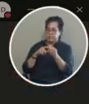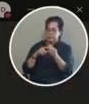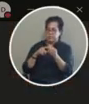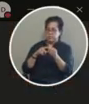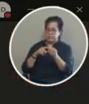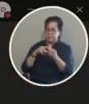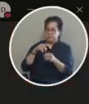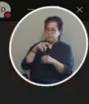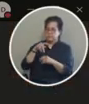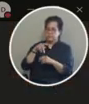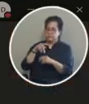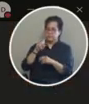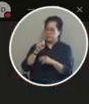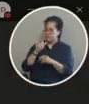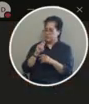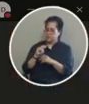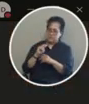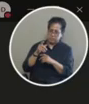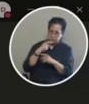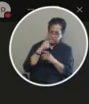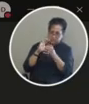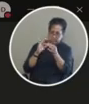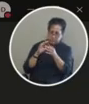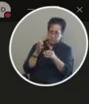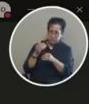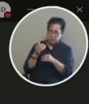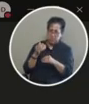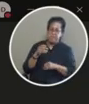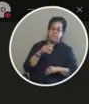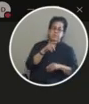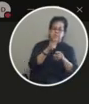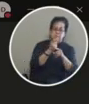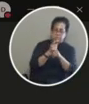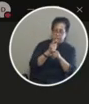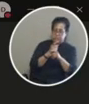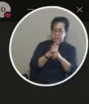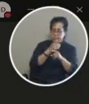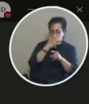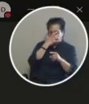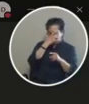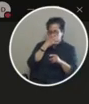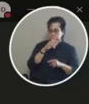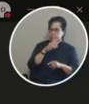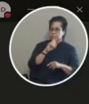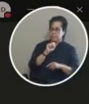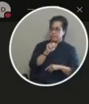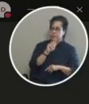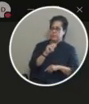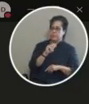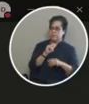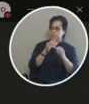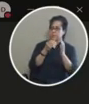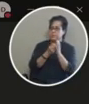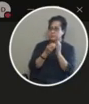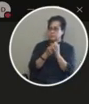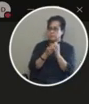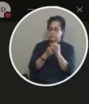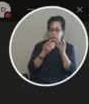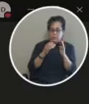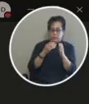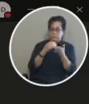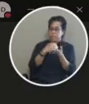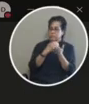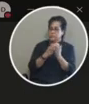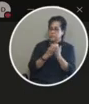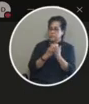pay-as-you-go dollars, and I think Sam wanted to say something. Yeah, you explained it correct, Representative Hernandez. So the money was budgeted as part of